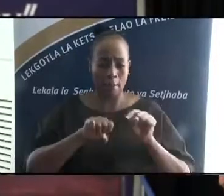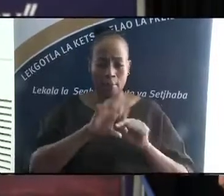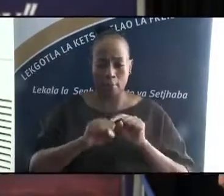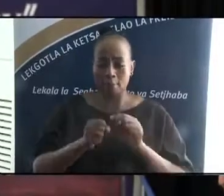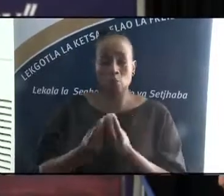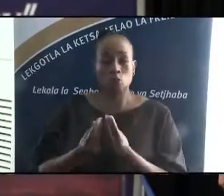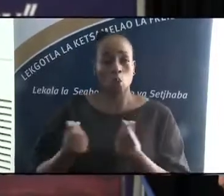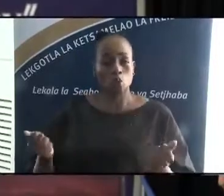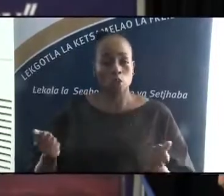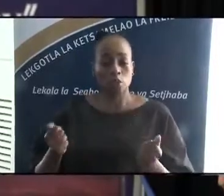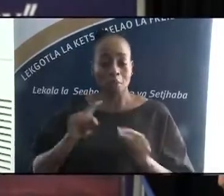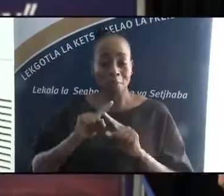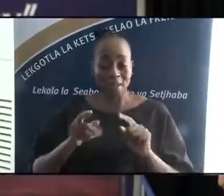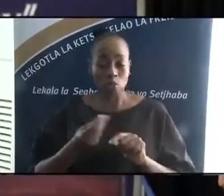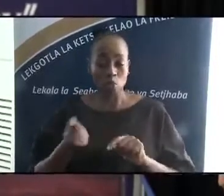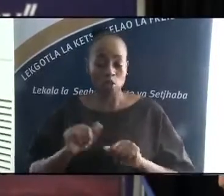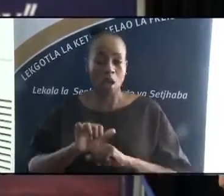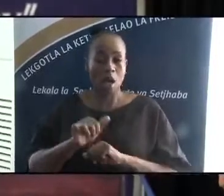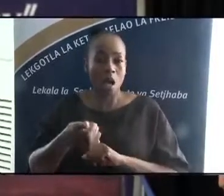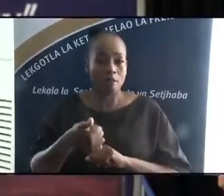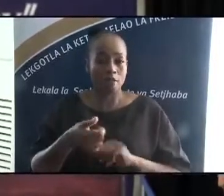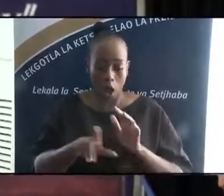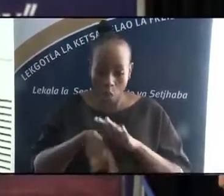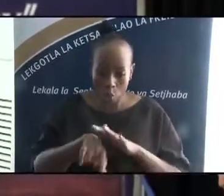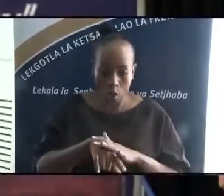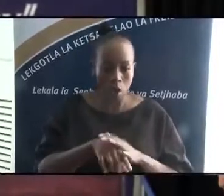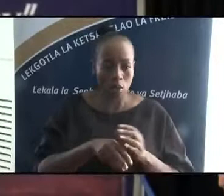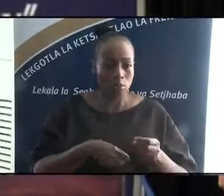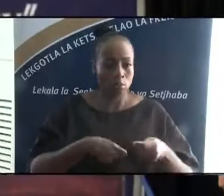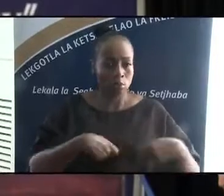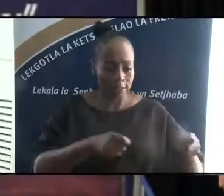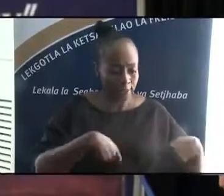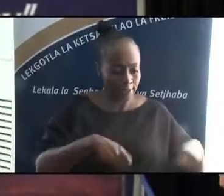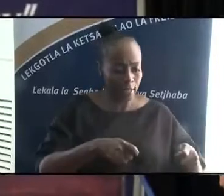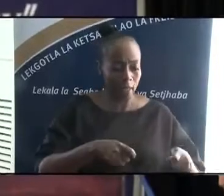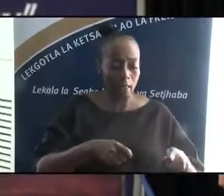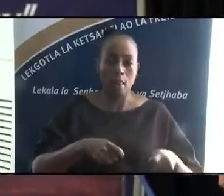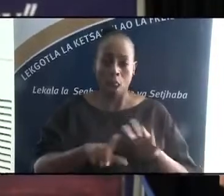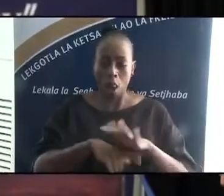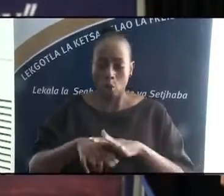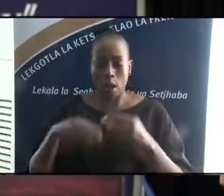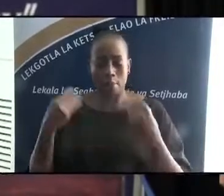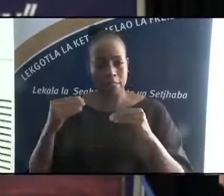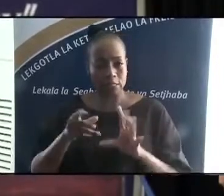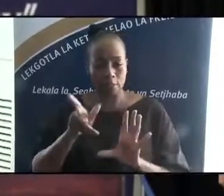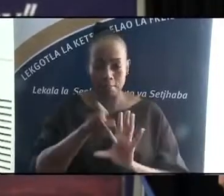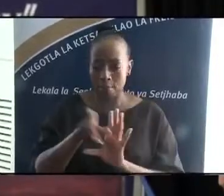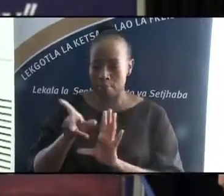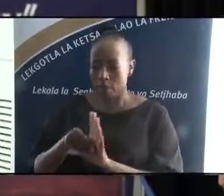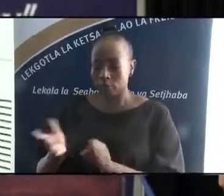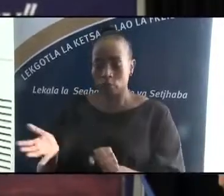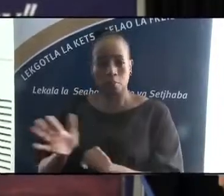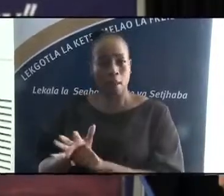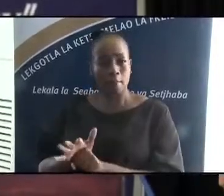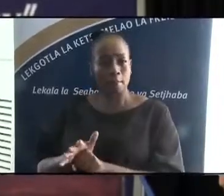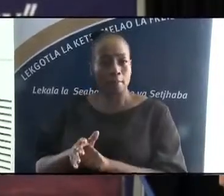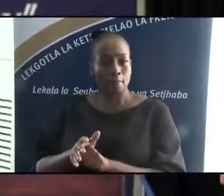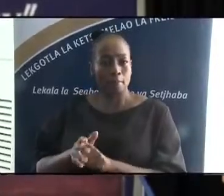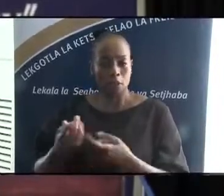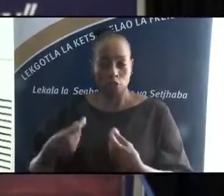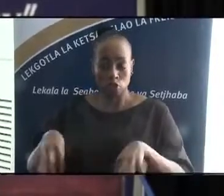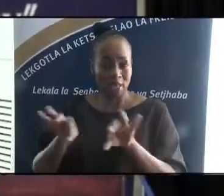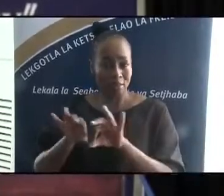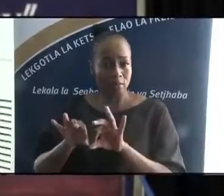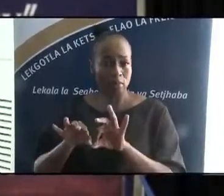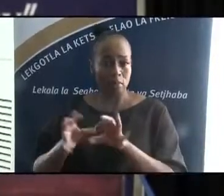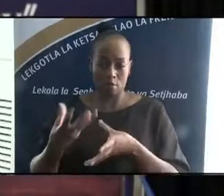those solutions is to prioritize local procurement to assist local businesses to participate fully in the value chains and